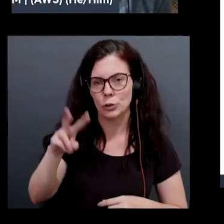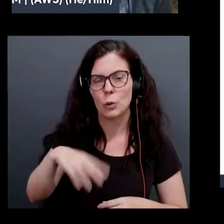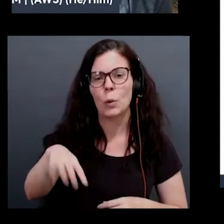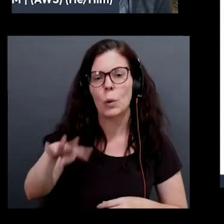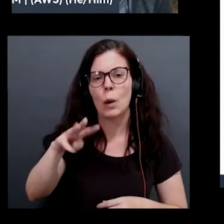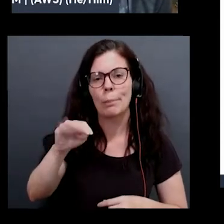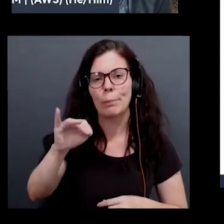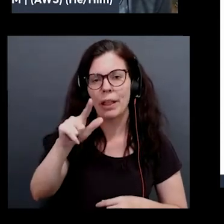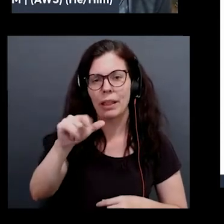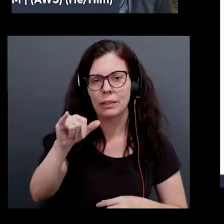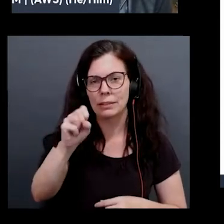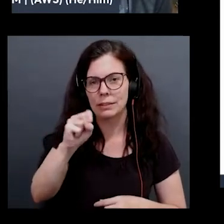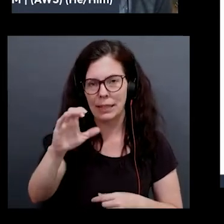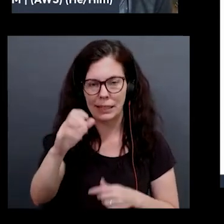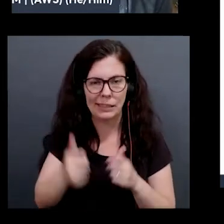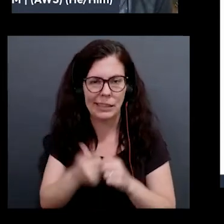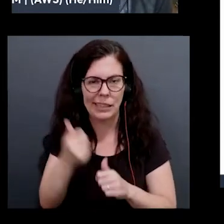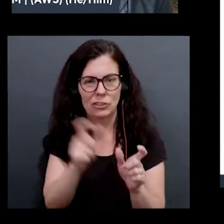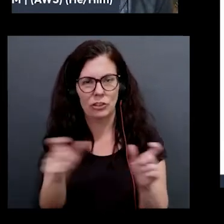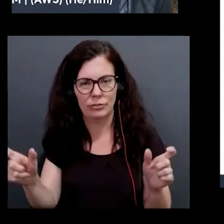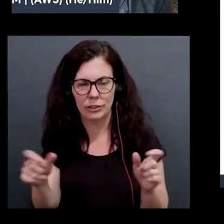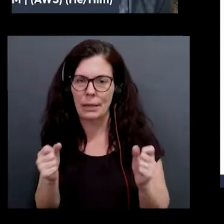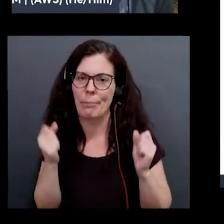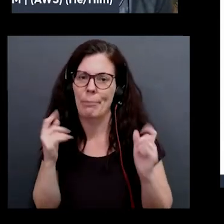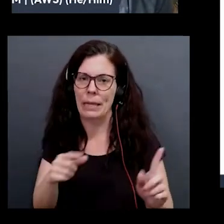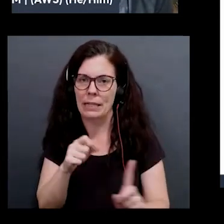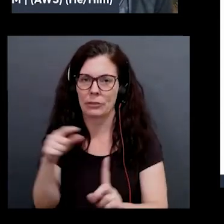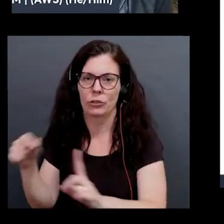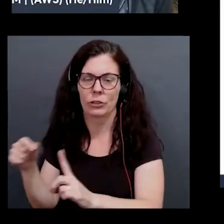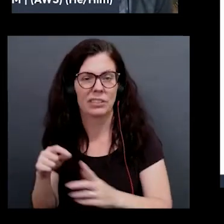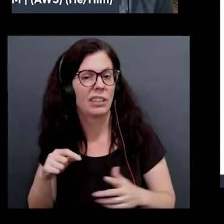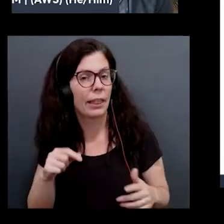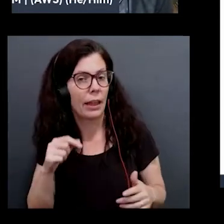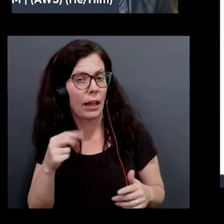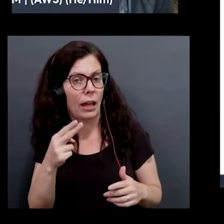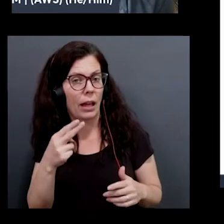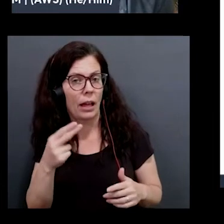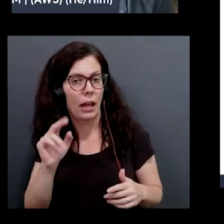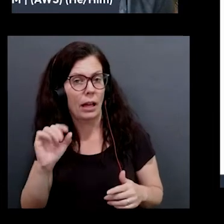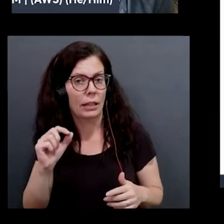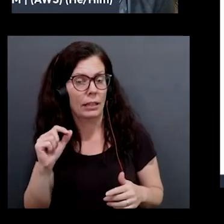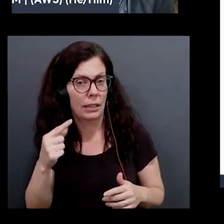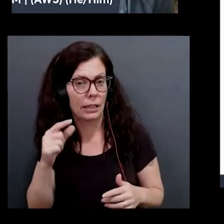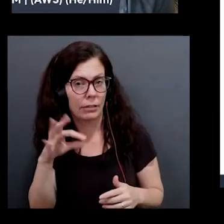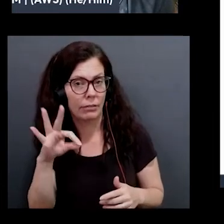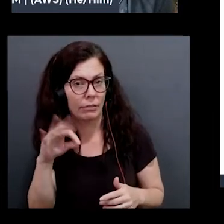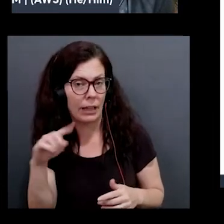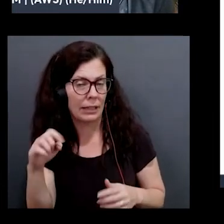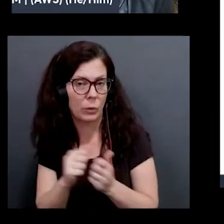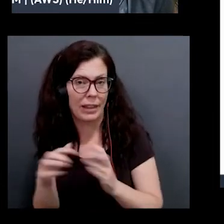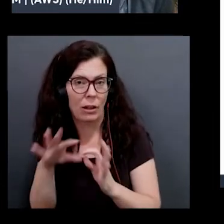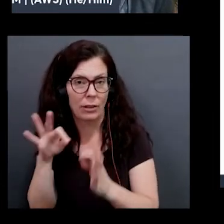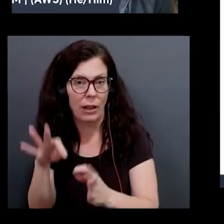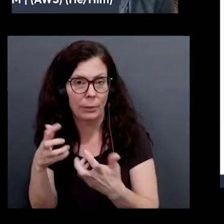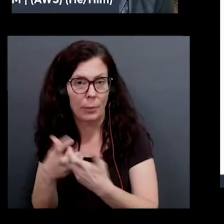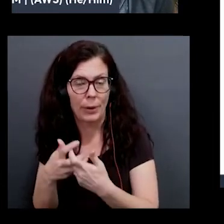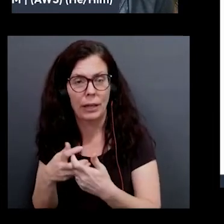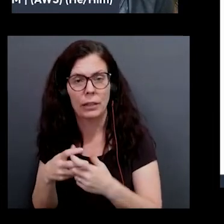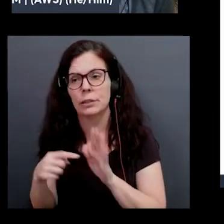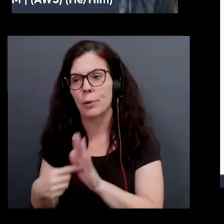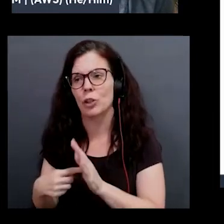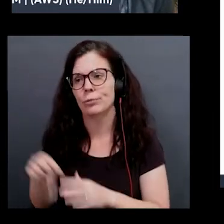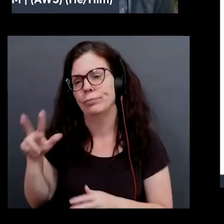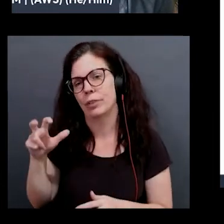those, tens of inferences. And the Hugging Face instance with an unoptimized model is doing 350. So we're